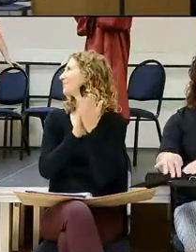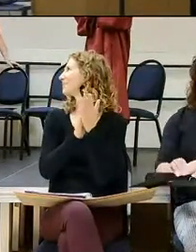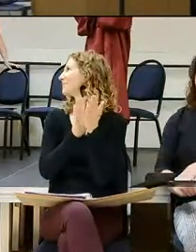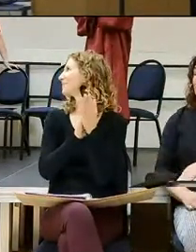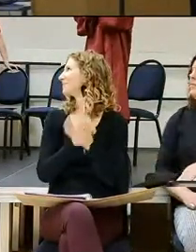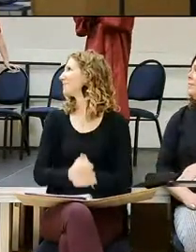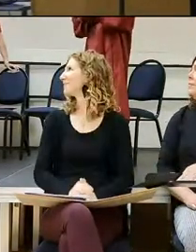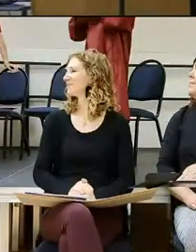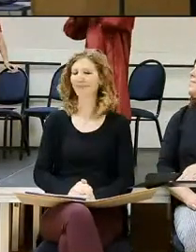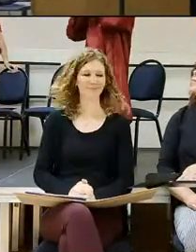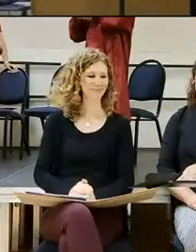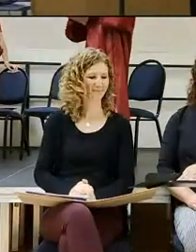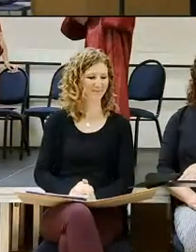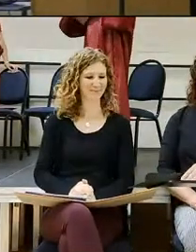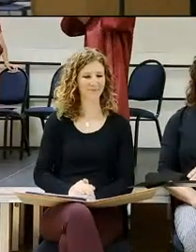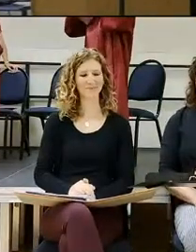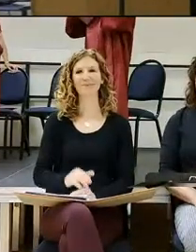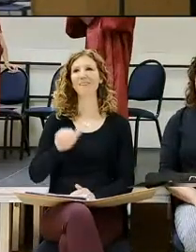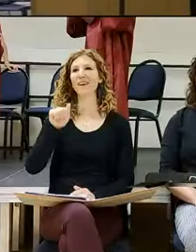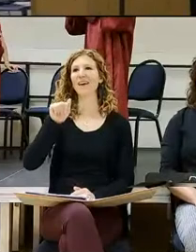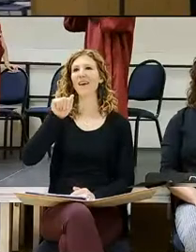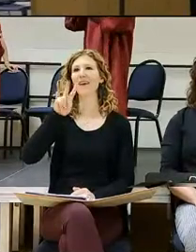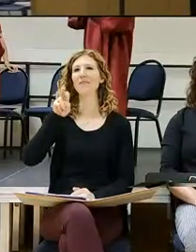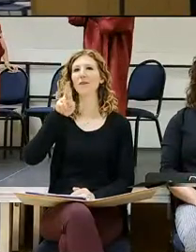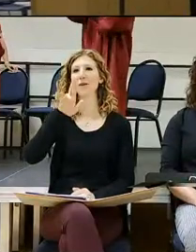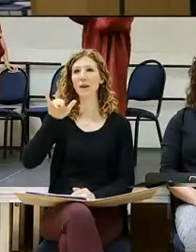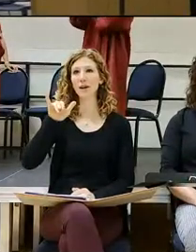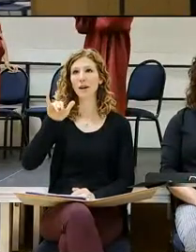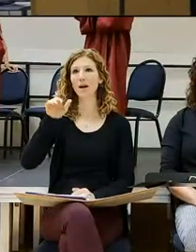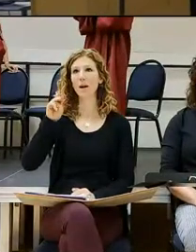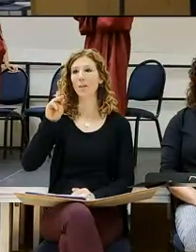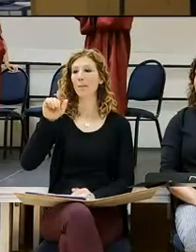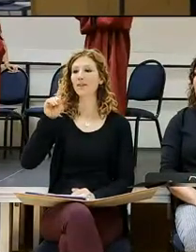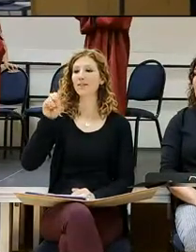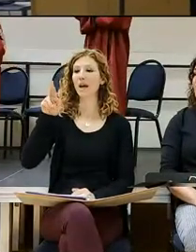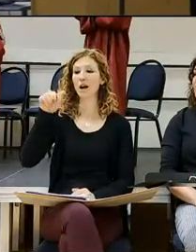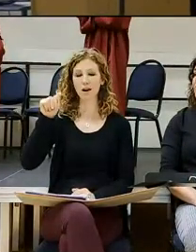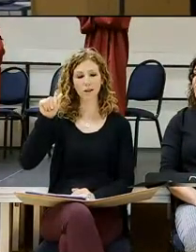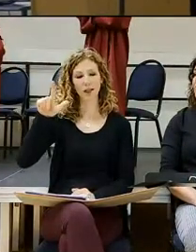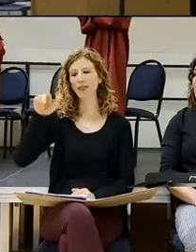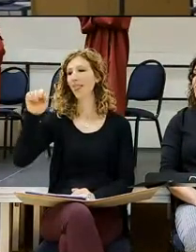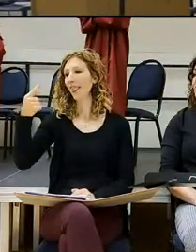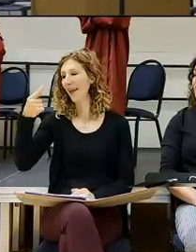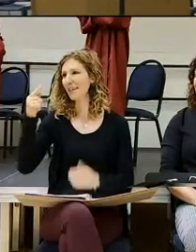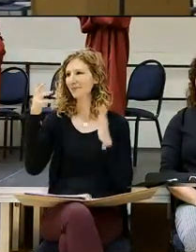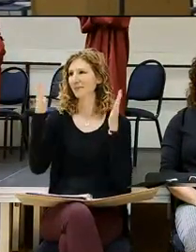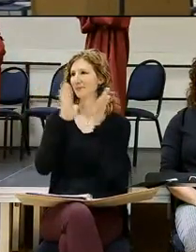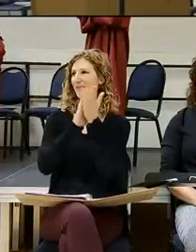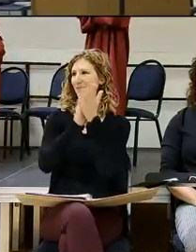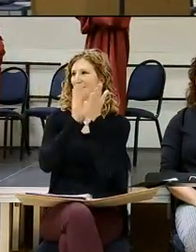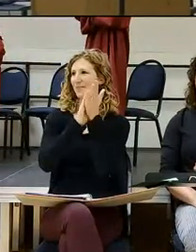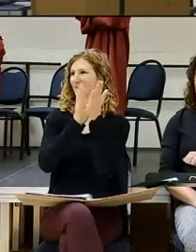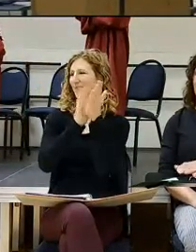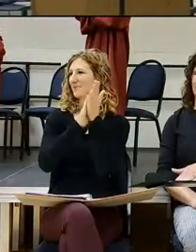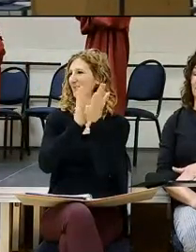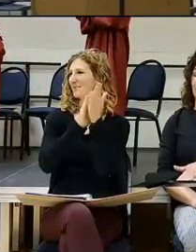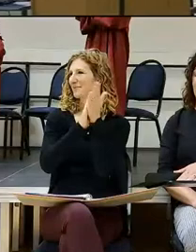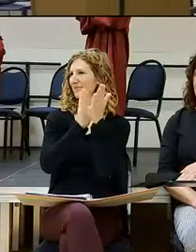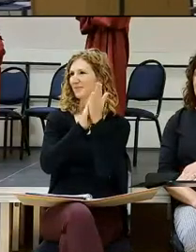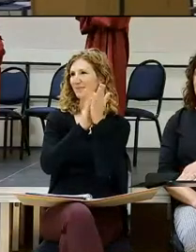is standing. Avery Manira Lamb. And John hands